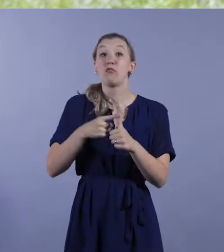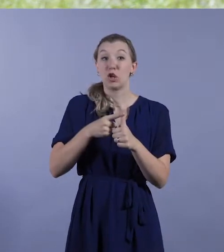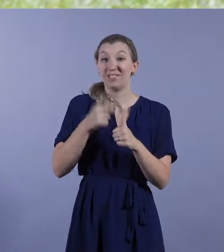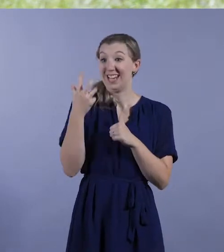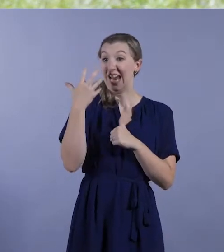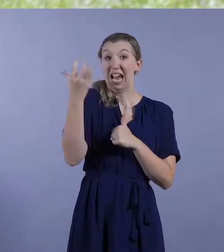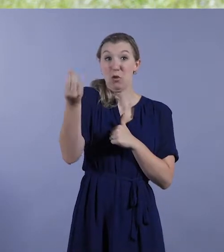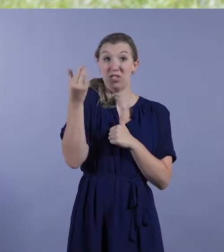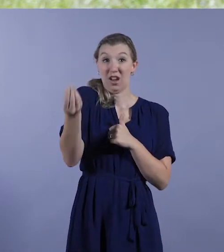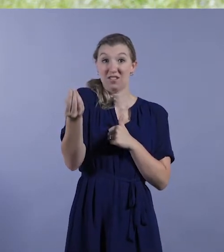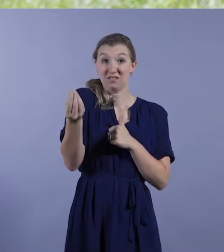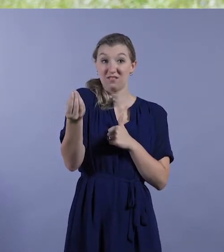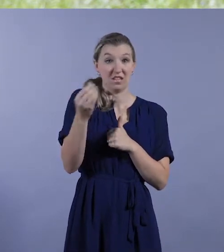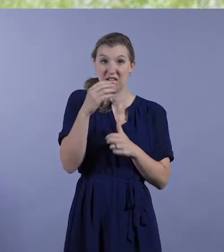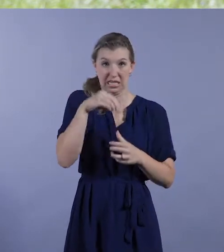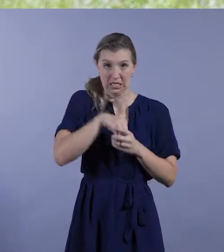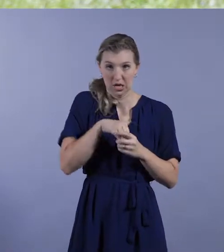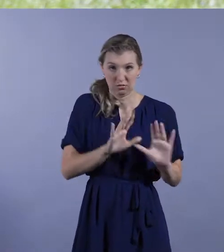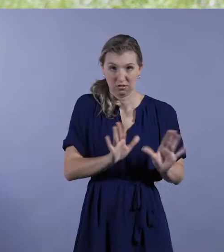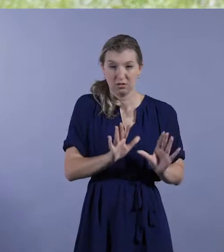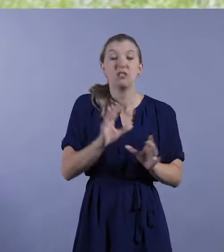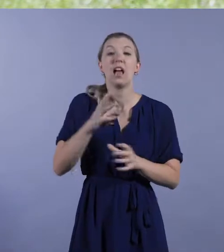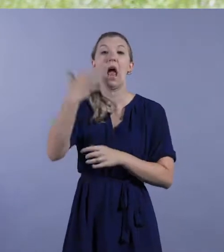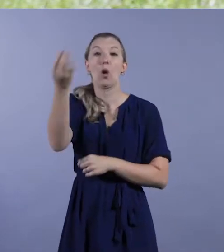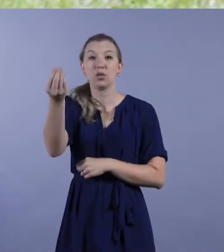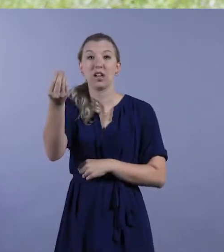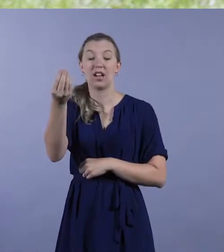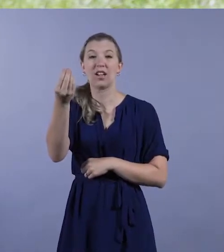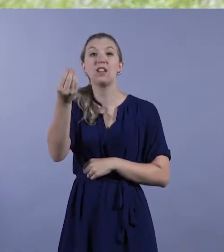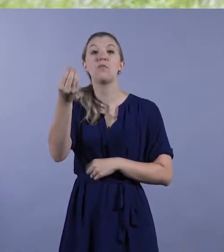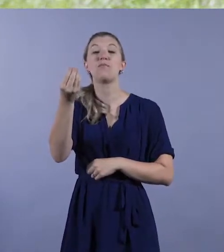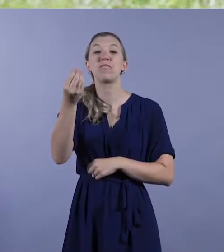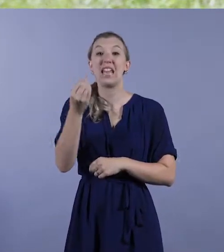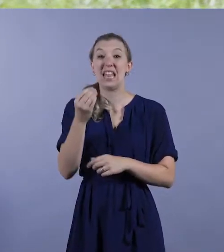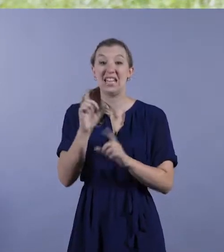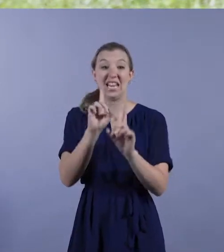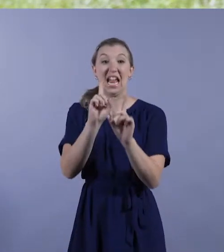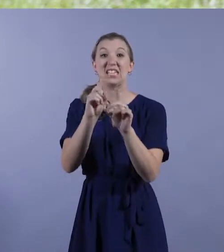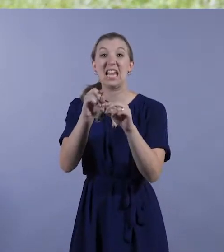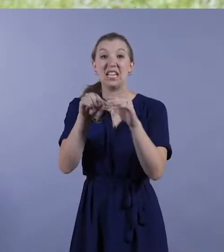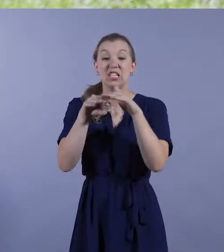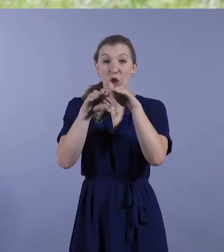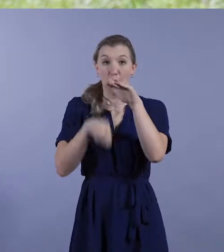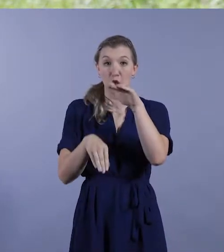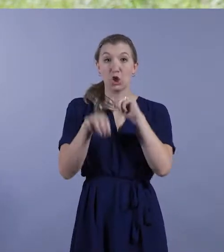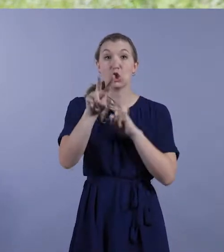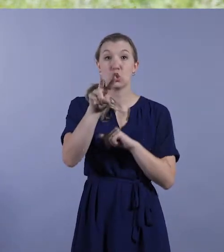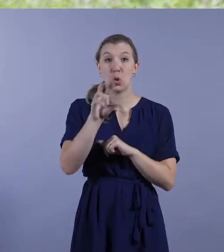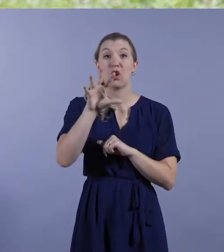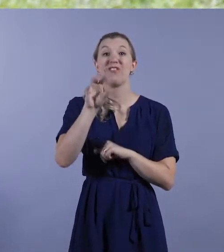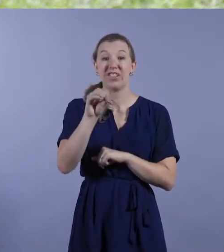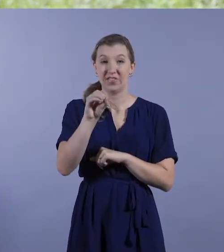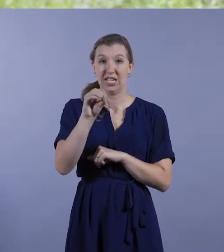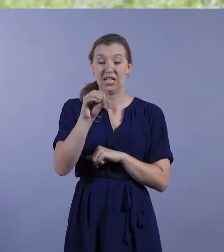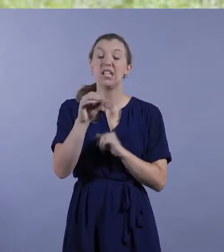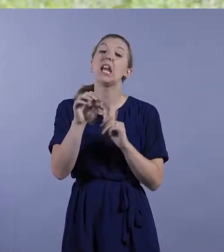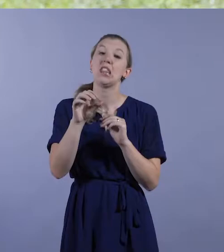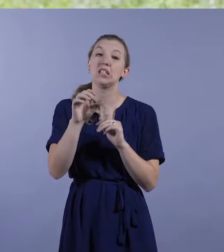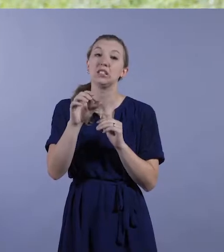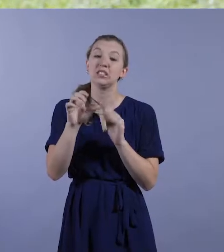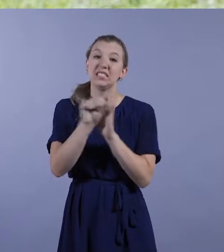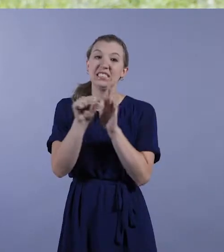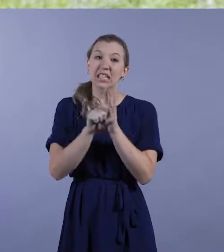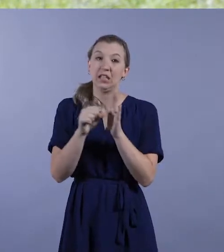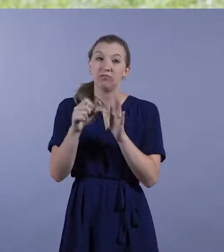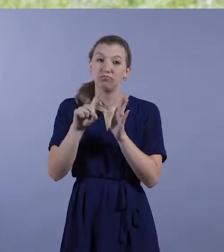outside, not inside. We've capped our attendance at under 250, which is what the state asks for